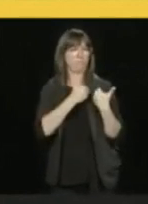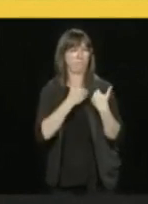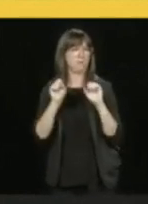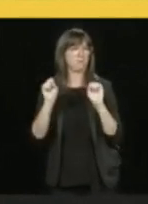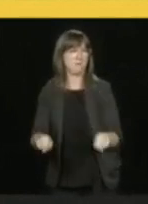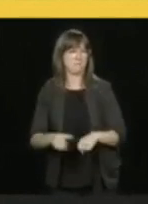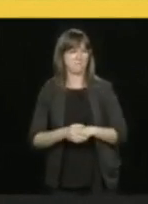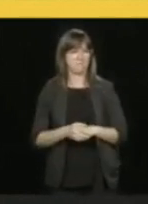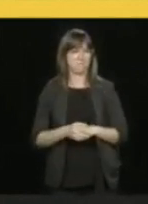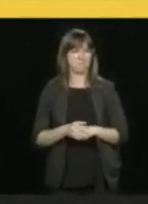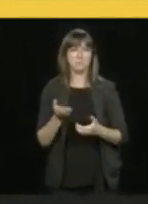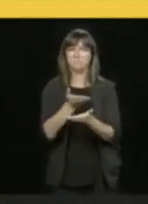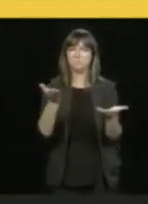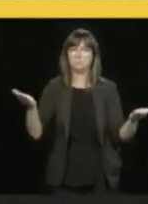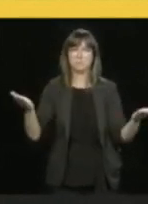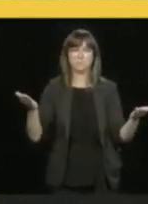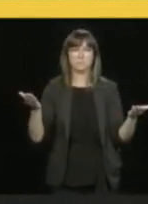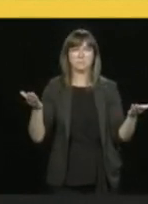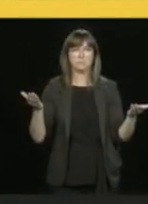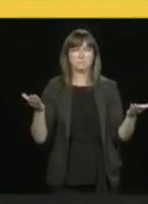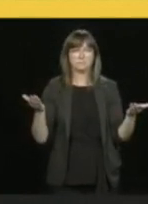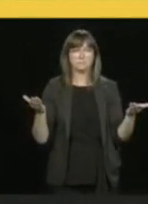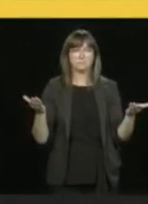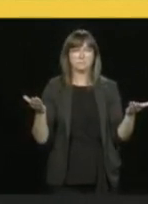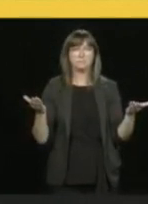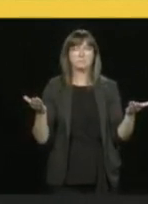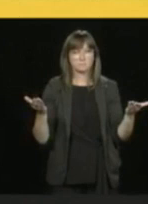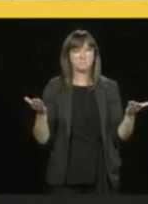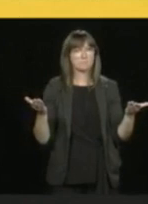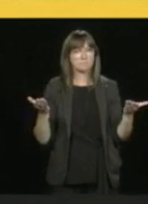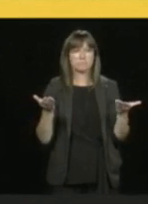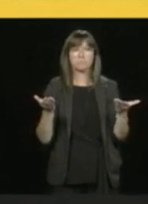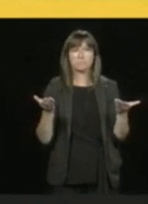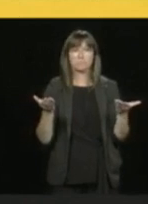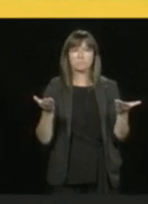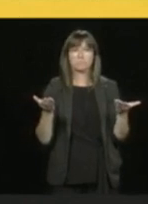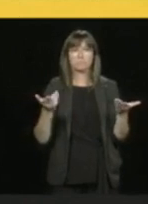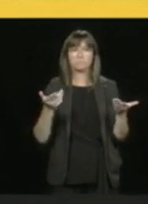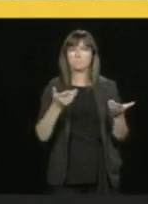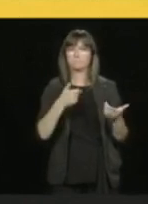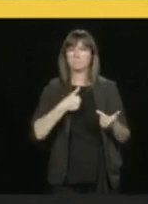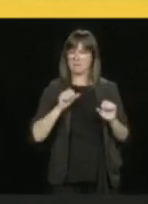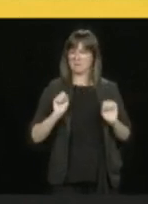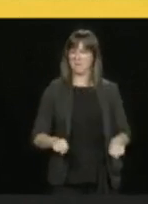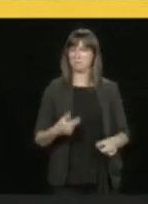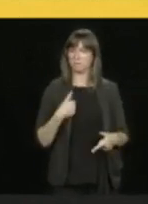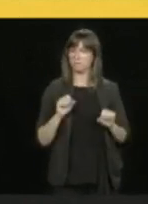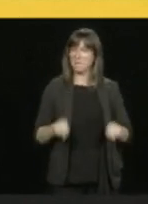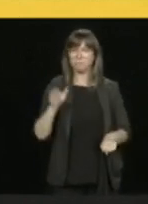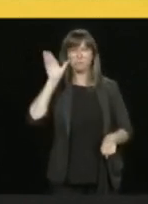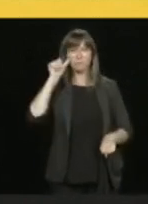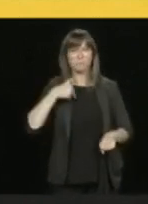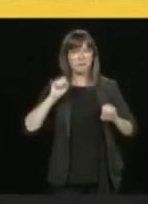Les Canadiens, on est des gens qui disent, we Canadians are people that say, I can do it. In every sector, in